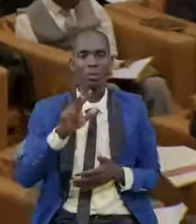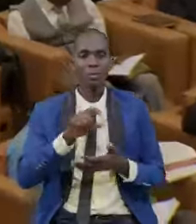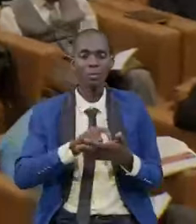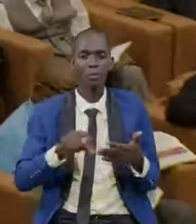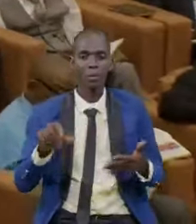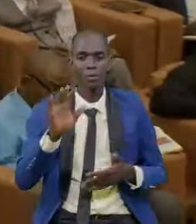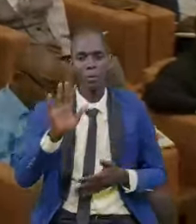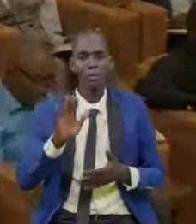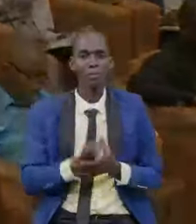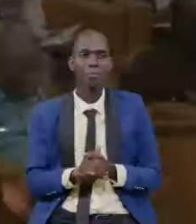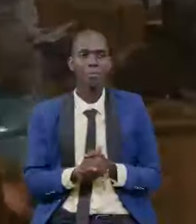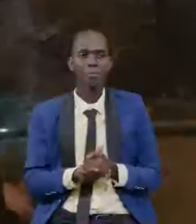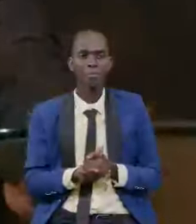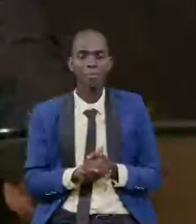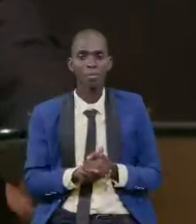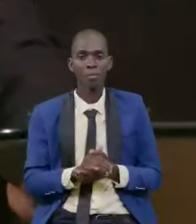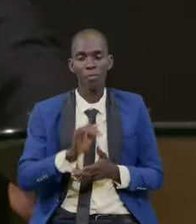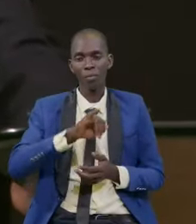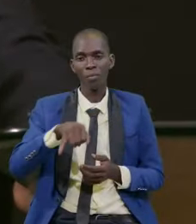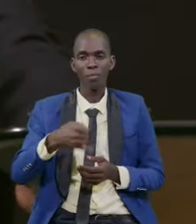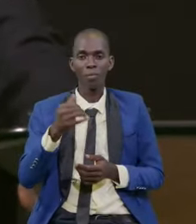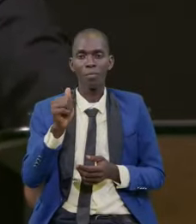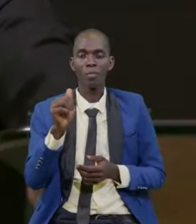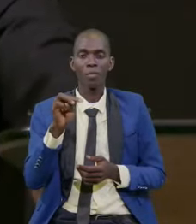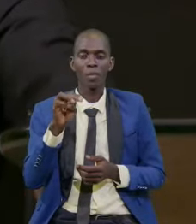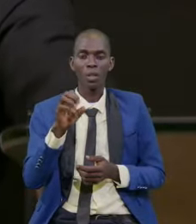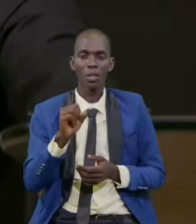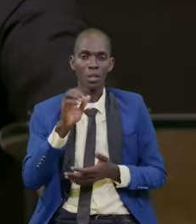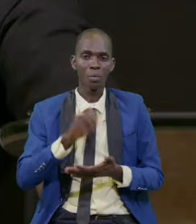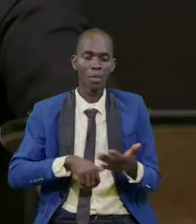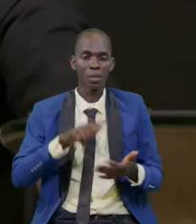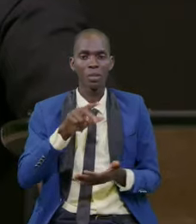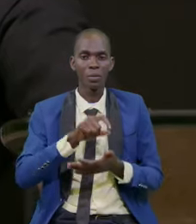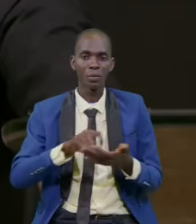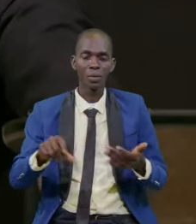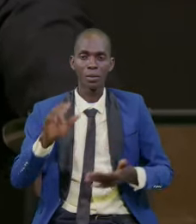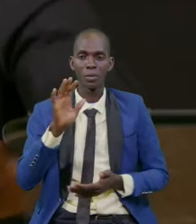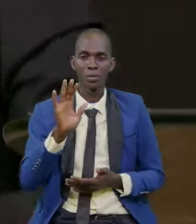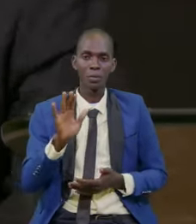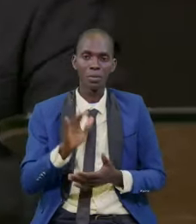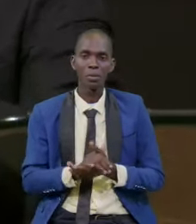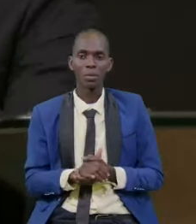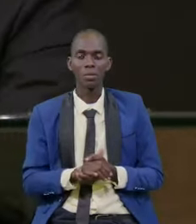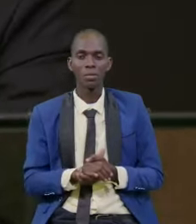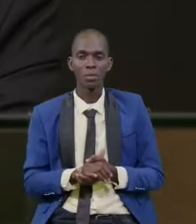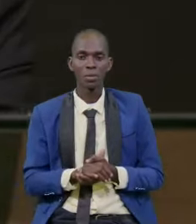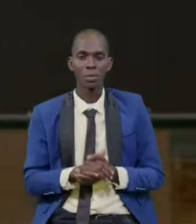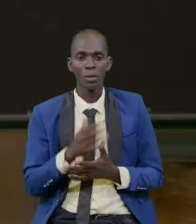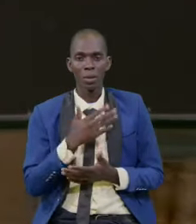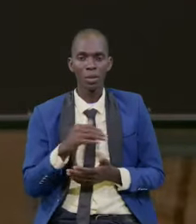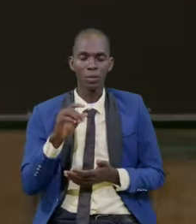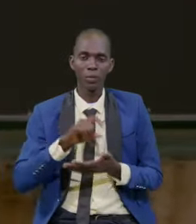verse 5. James chapter 3, we're looking at verses 5 and